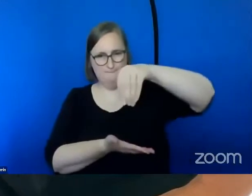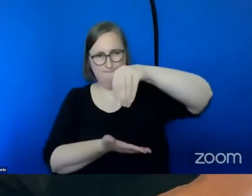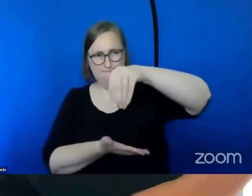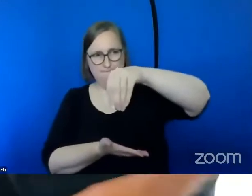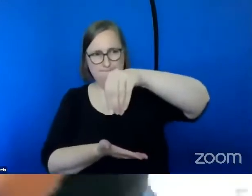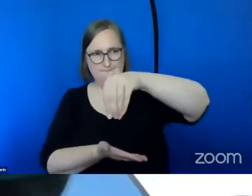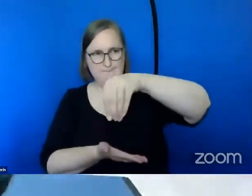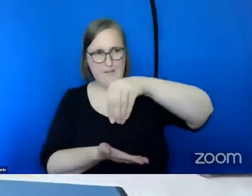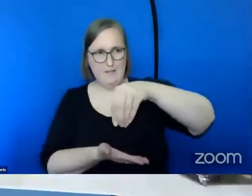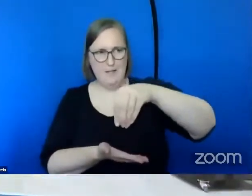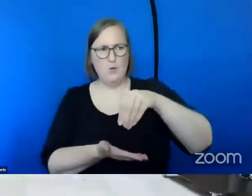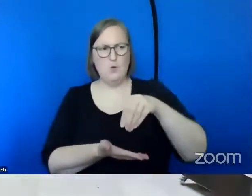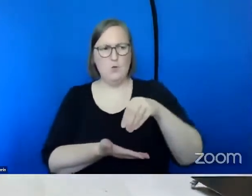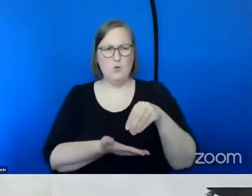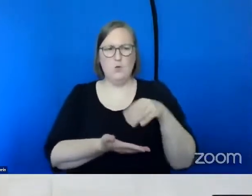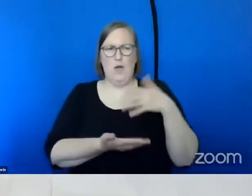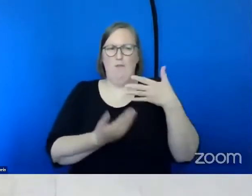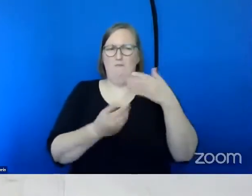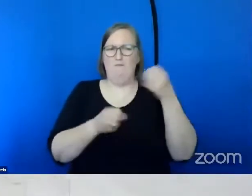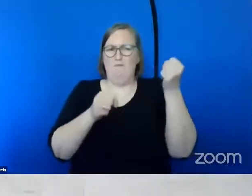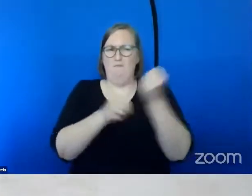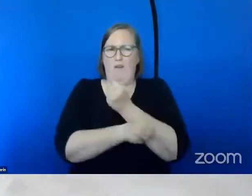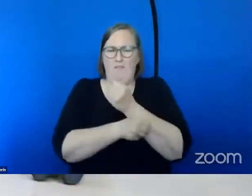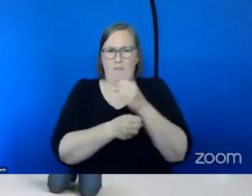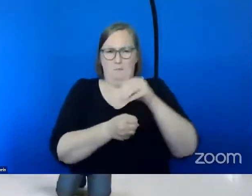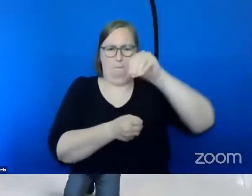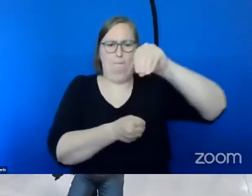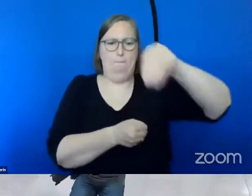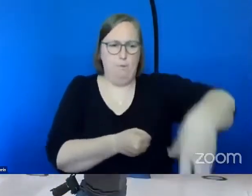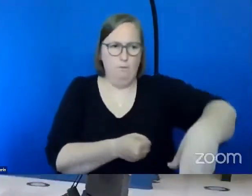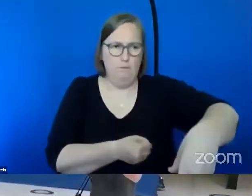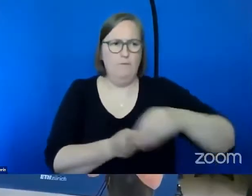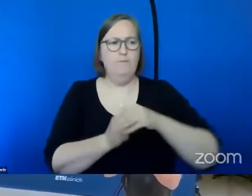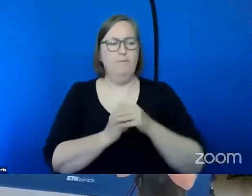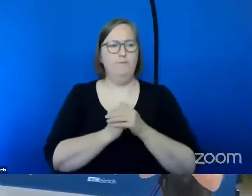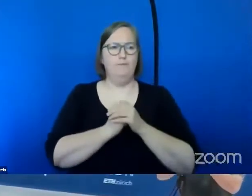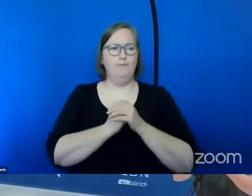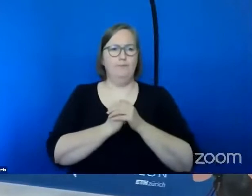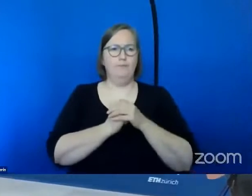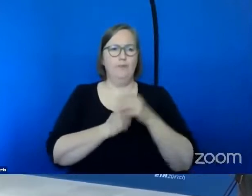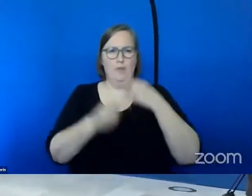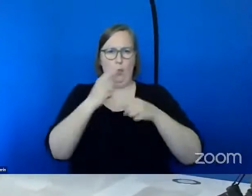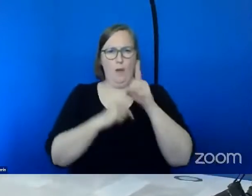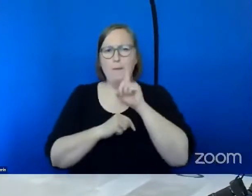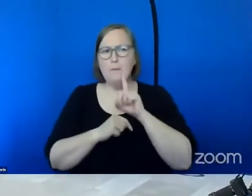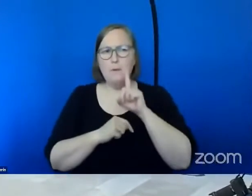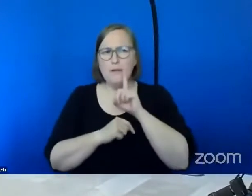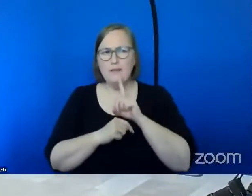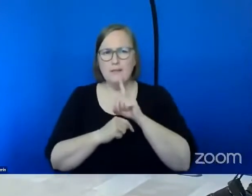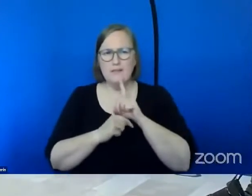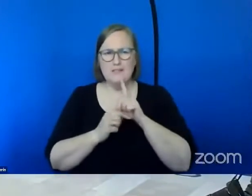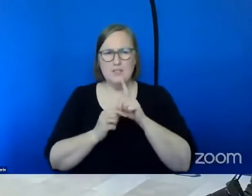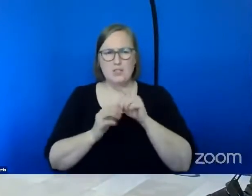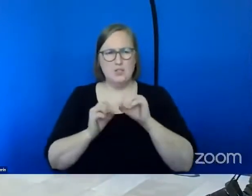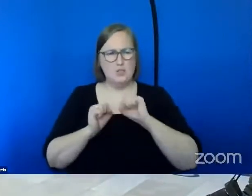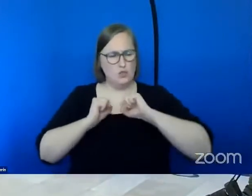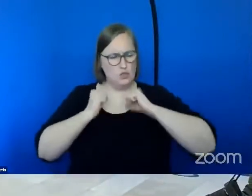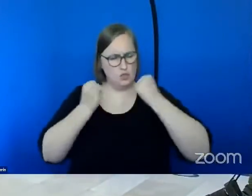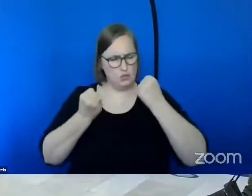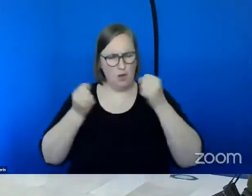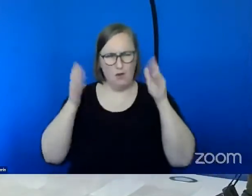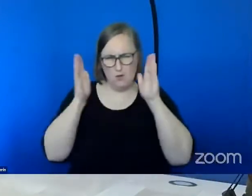into position. A little press, and he's there. 1:58 is on the clock. The marble and the keyring are the last two pieces